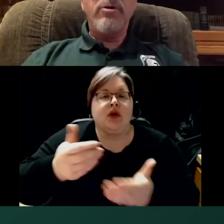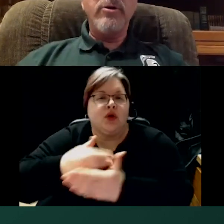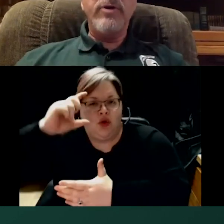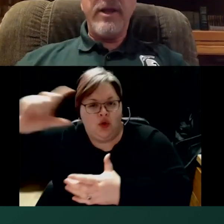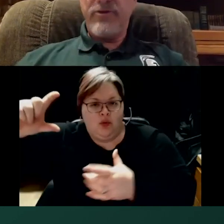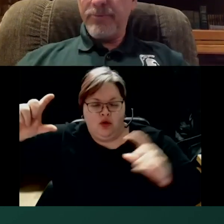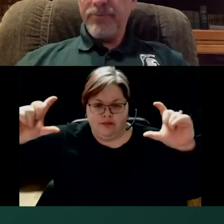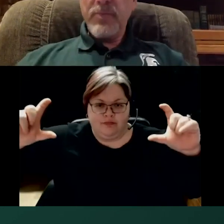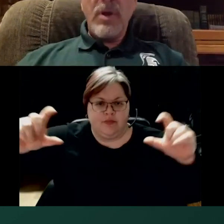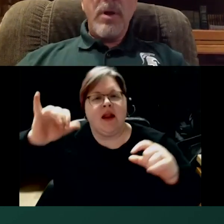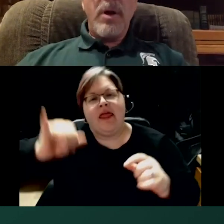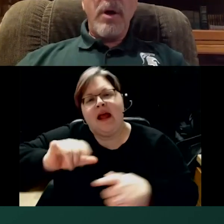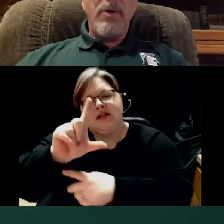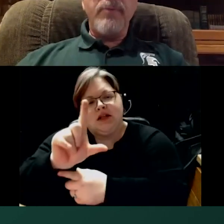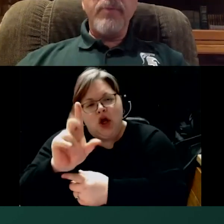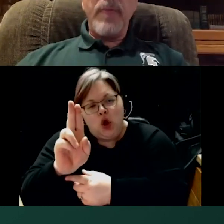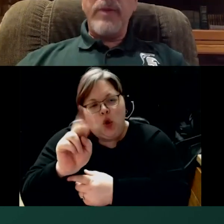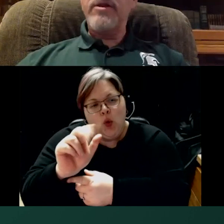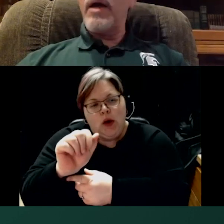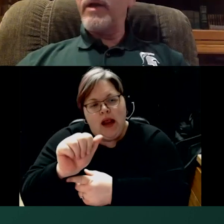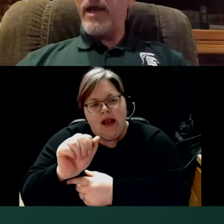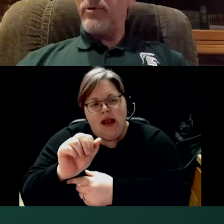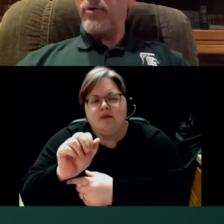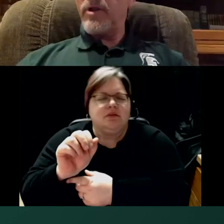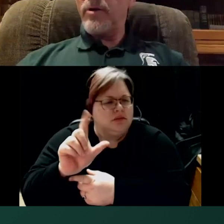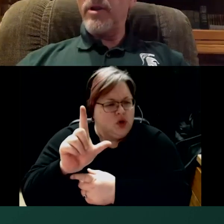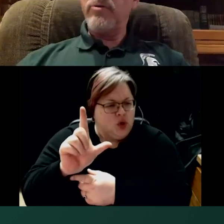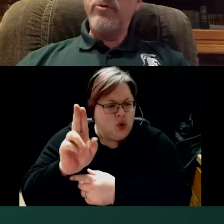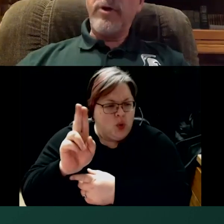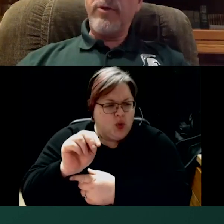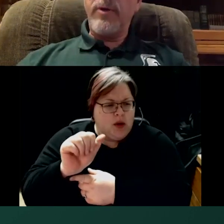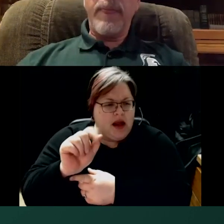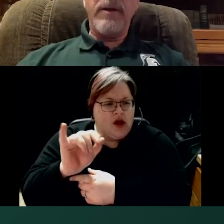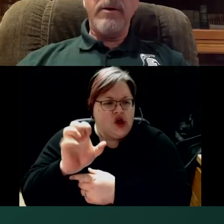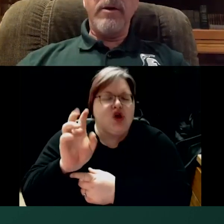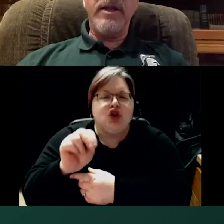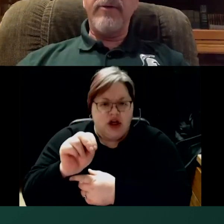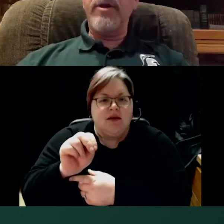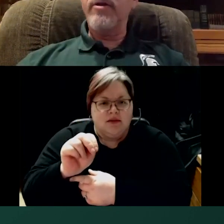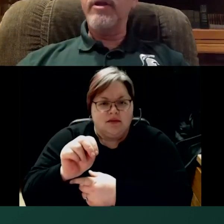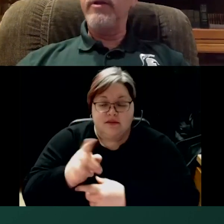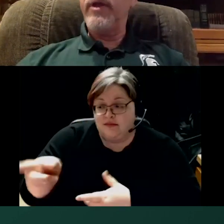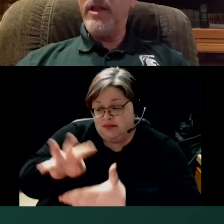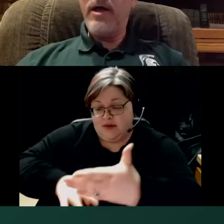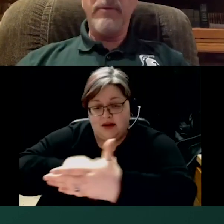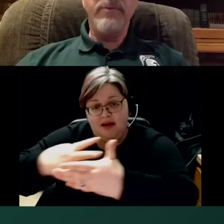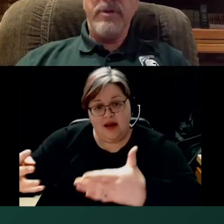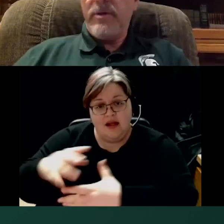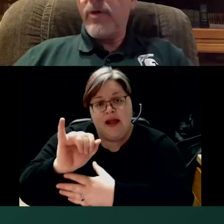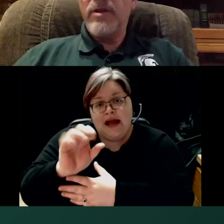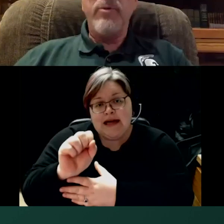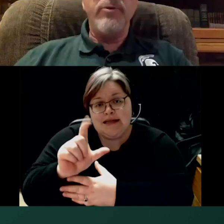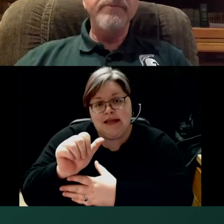It's called a lunation. The Islamic calendar starts out with clerics seeing the hilal,